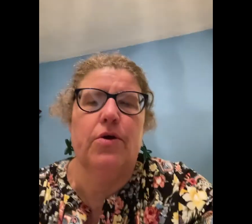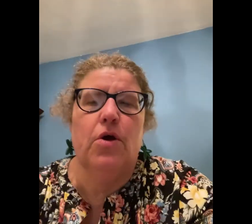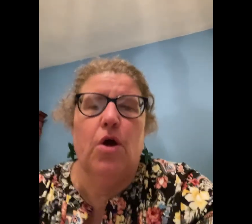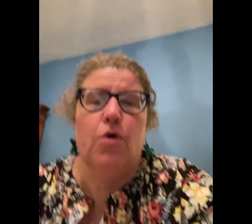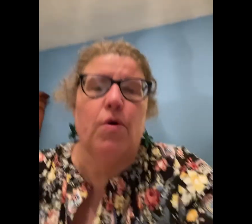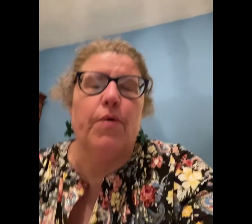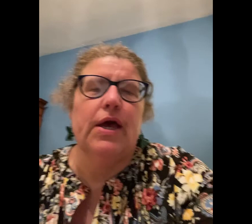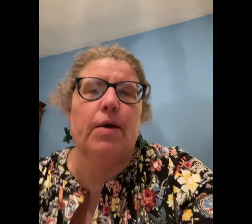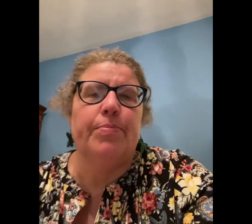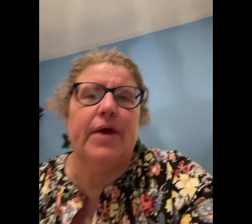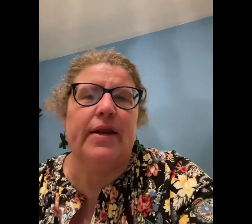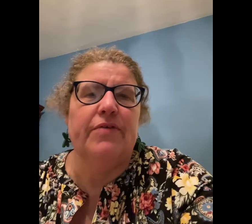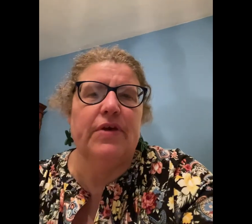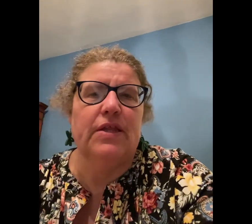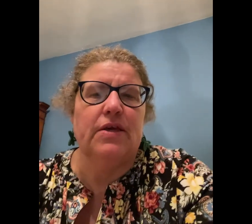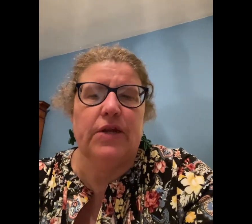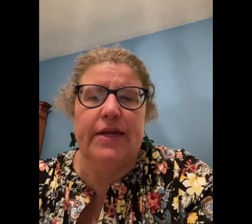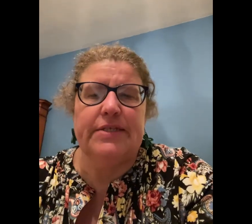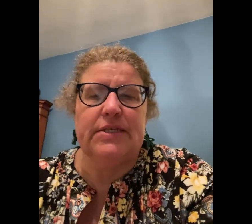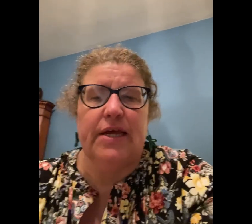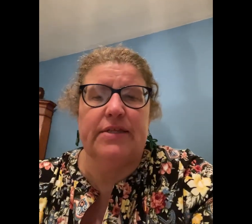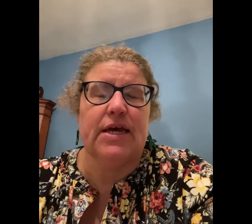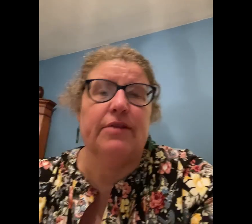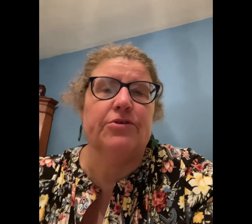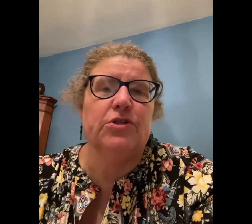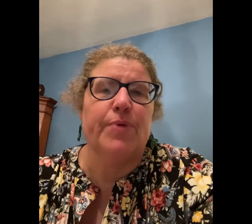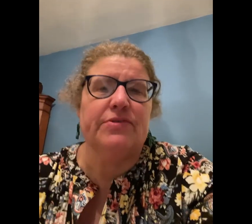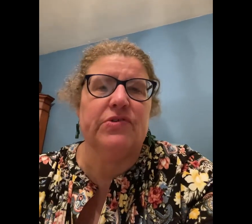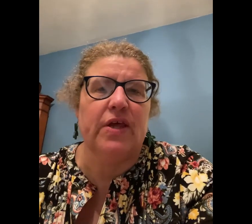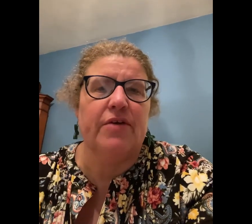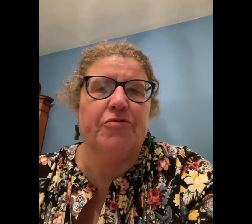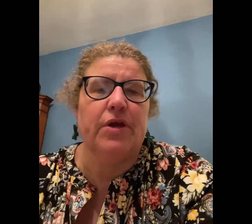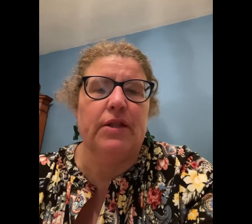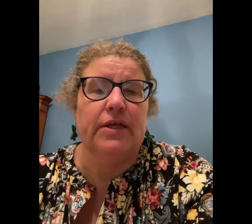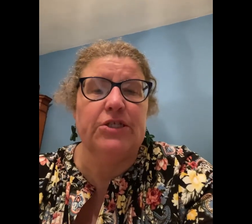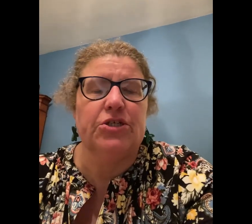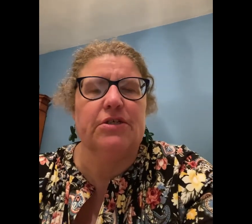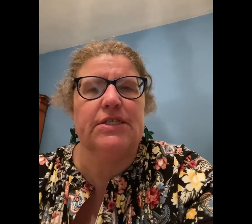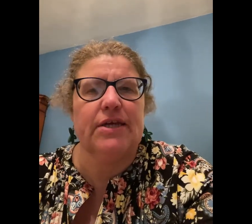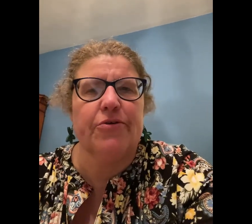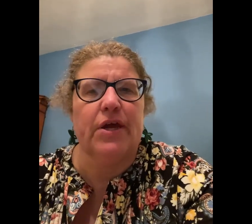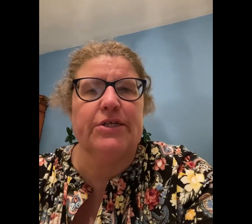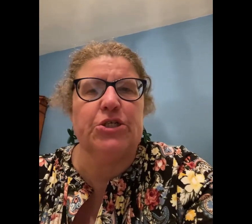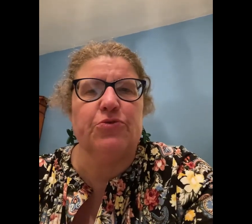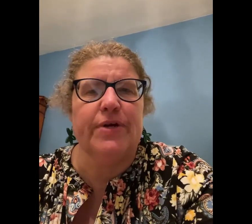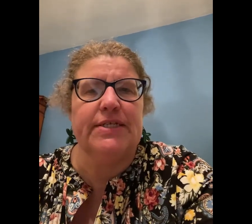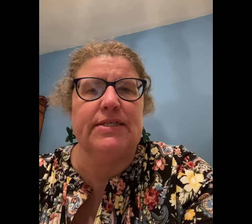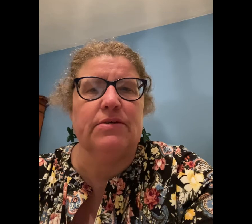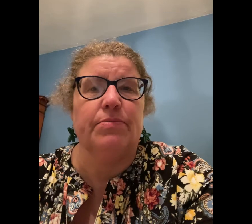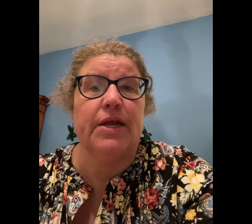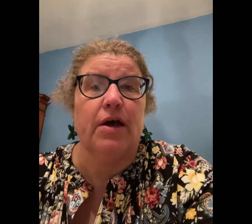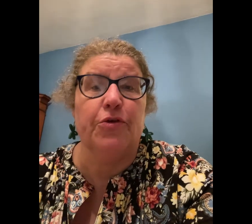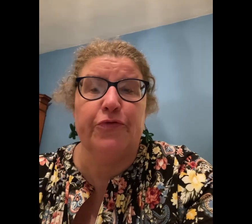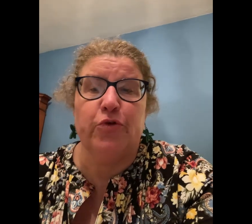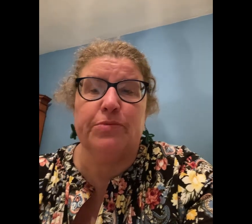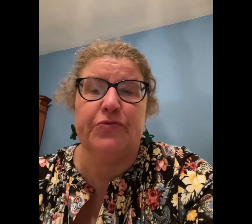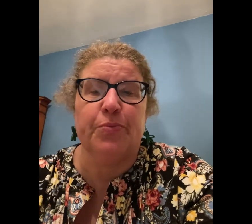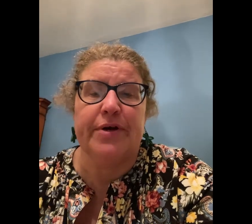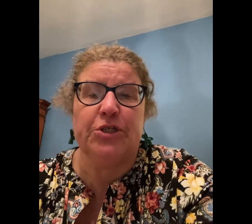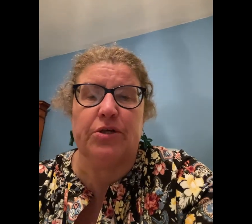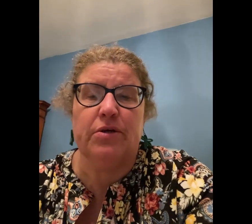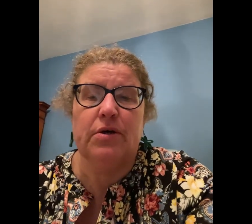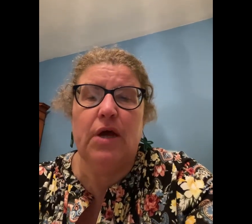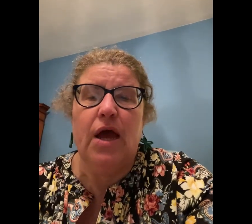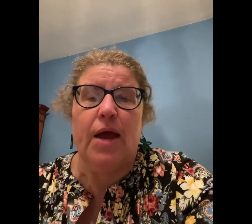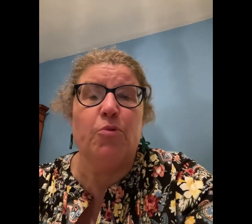young. Growing up and living in the United States, I learned about slavery, lynching, segregation, racism, and other forms